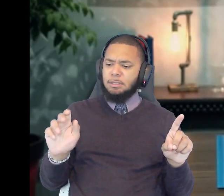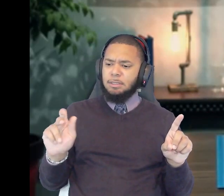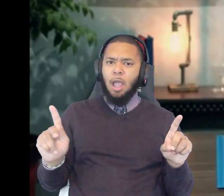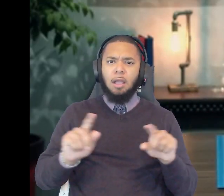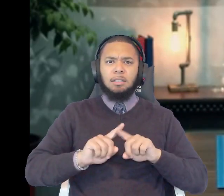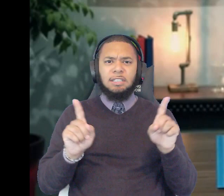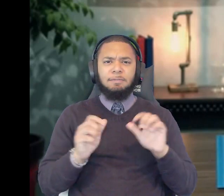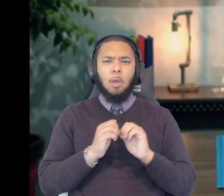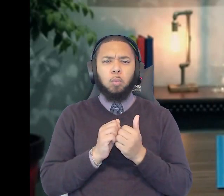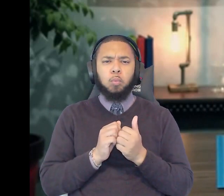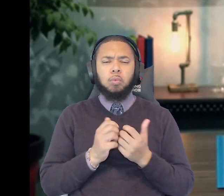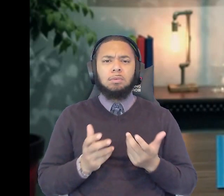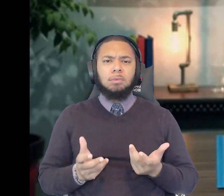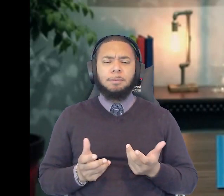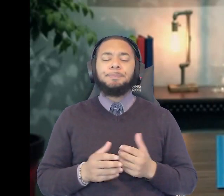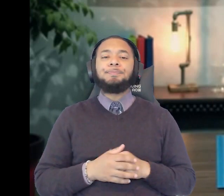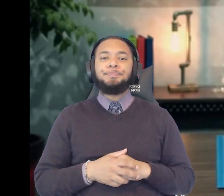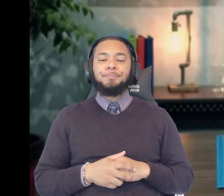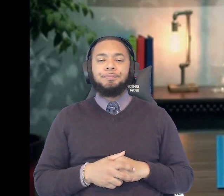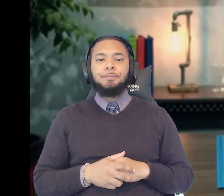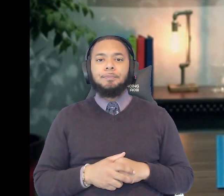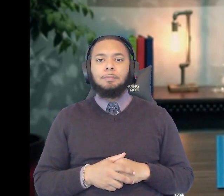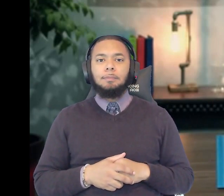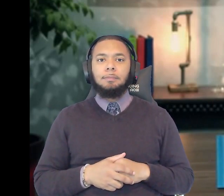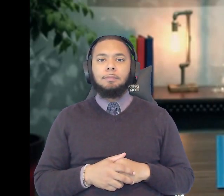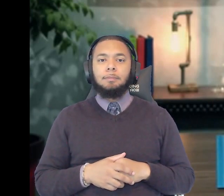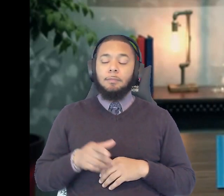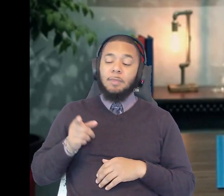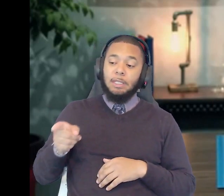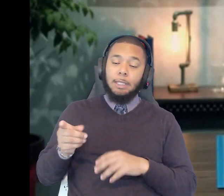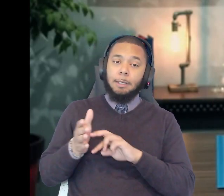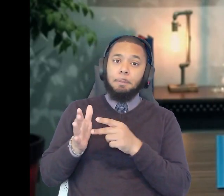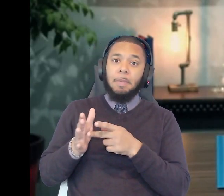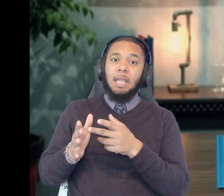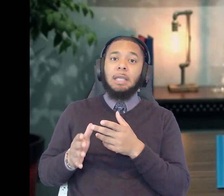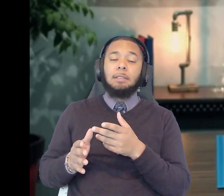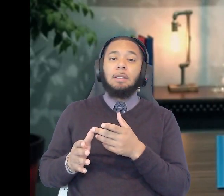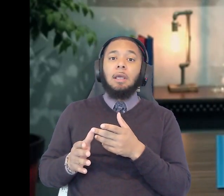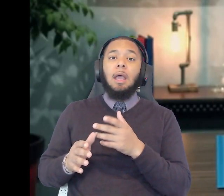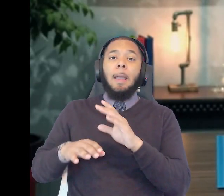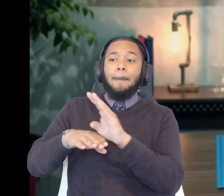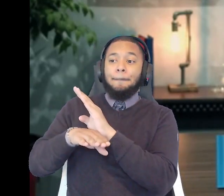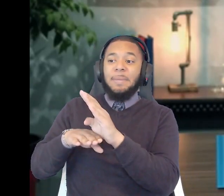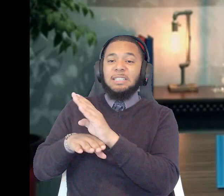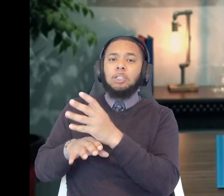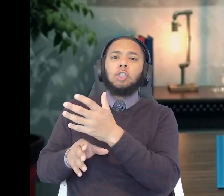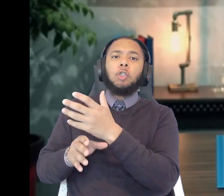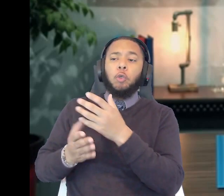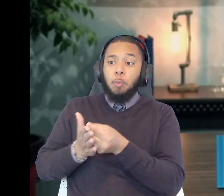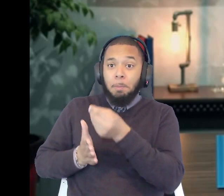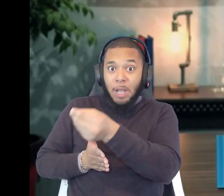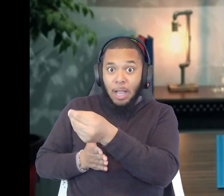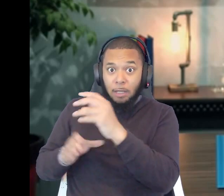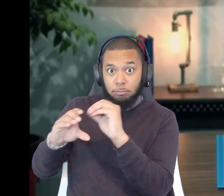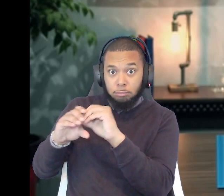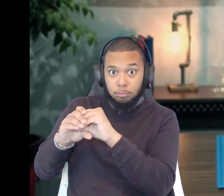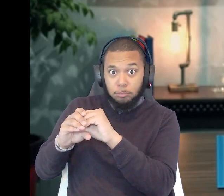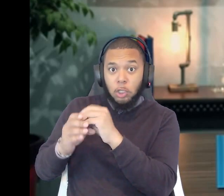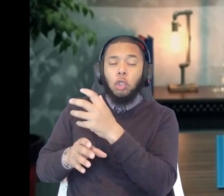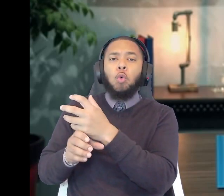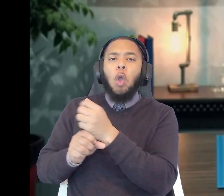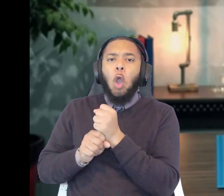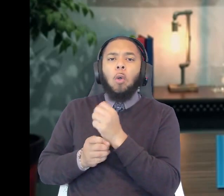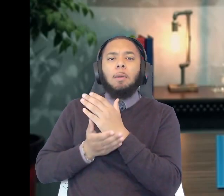a stock is when you actually own a piece of a business. It's